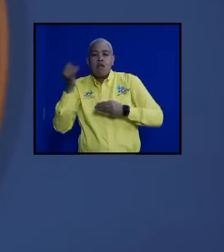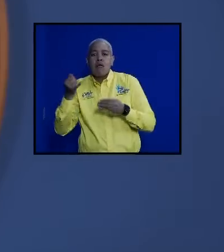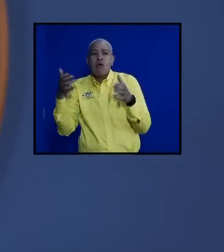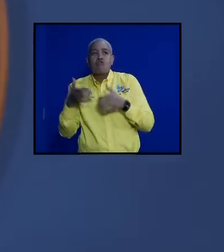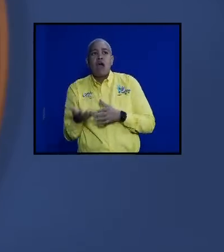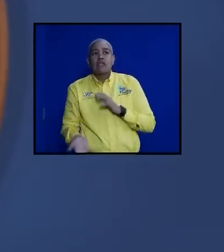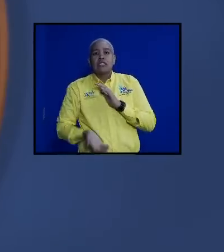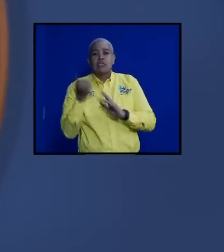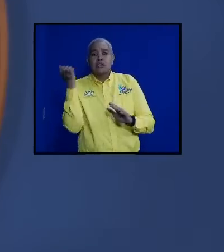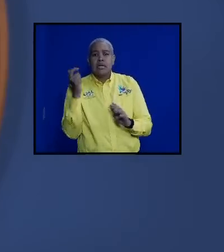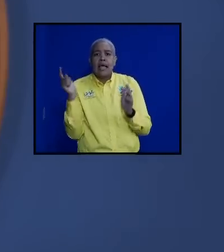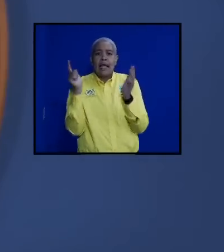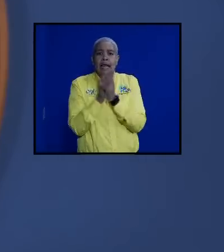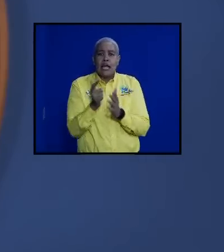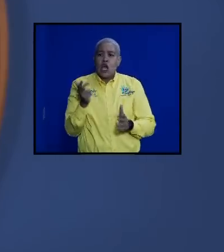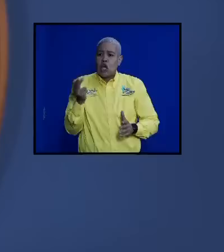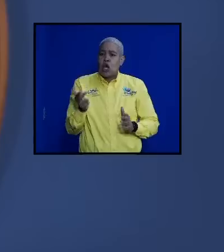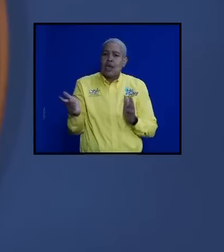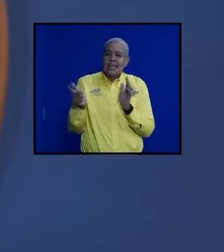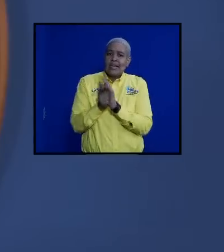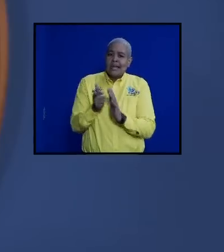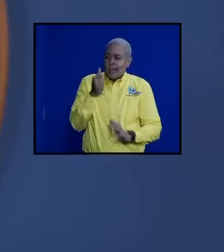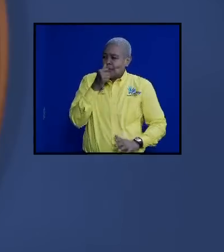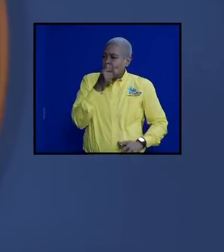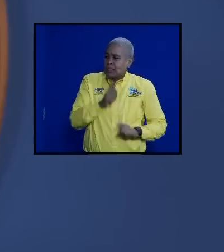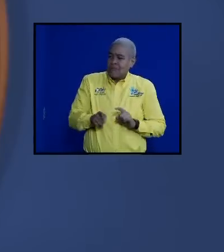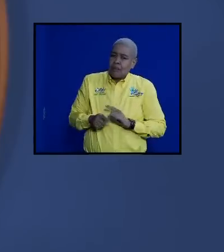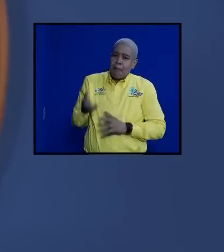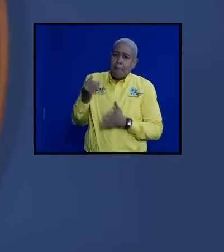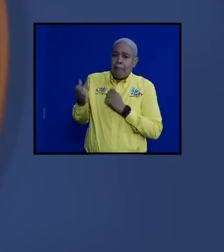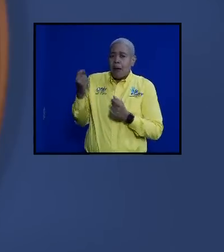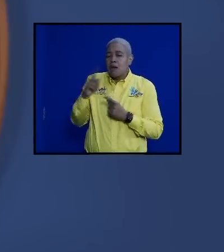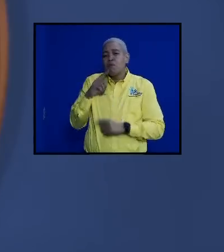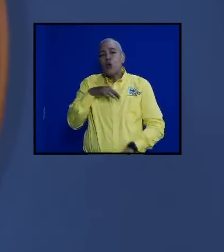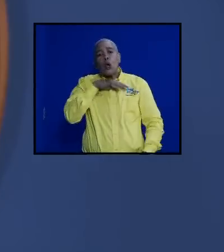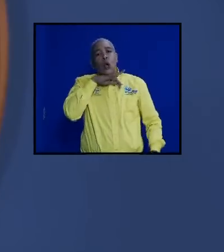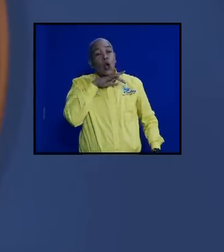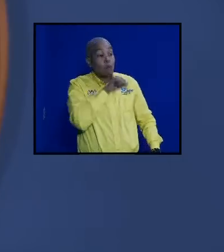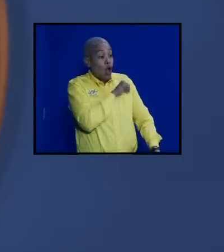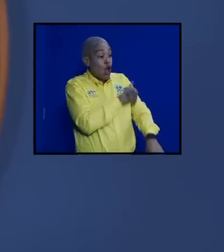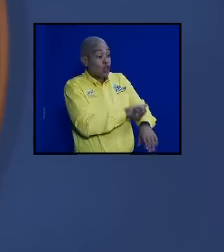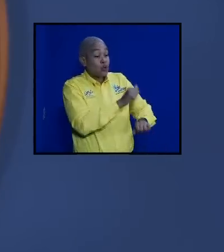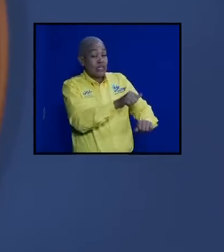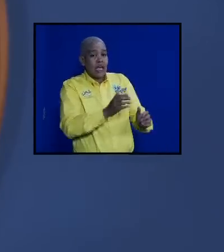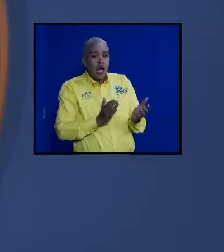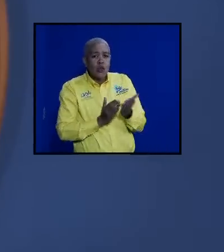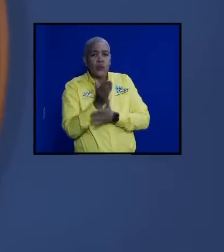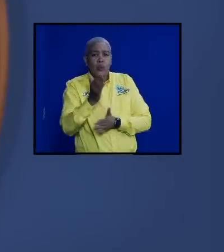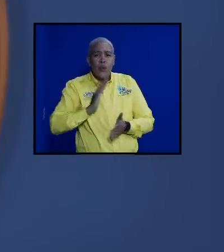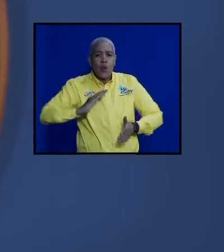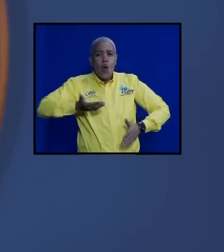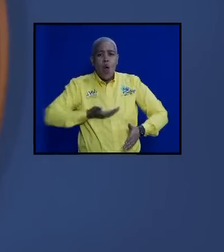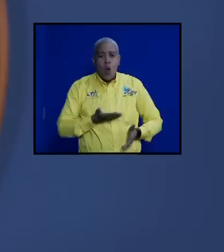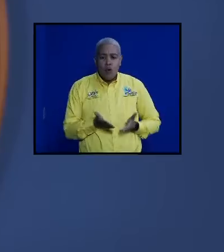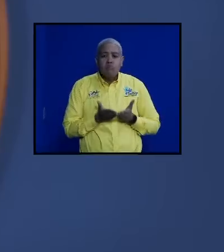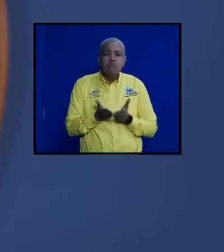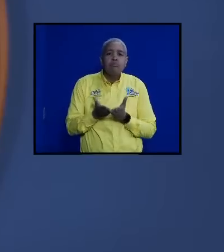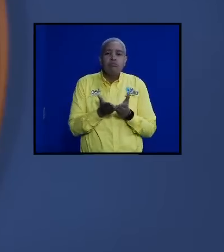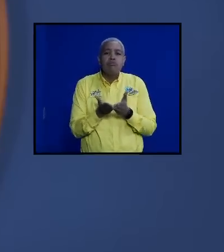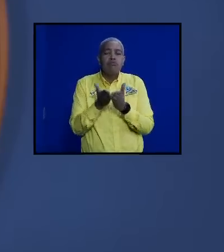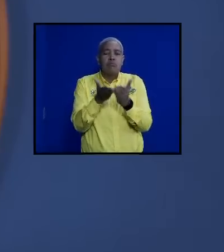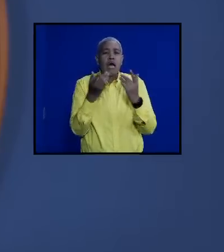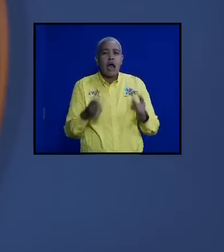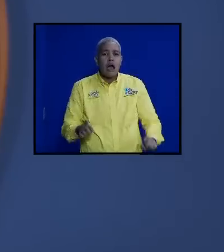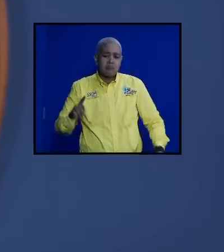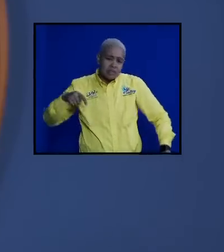to secure the illegal transshipment, to corrupt the authorities so that they can pass through our ports. That